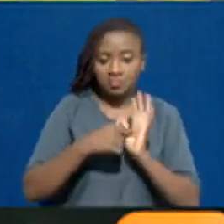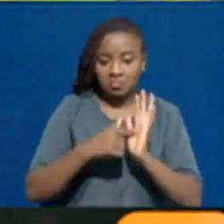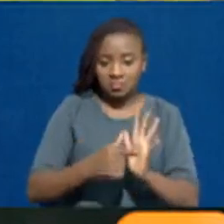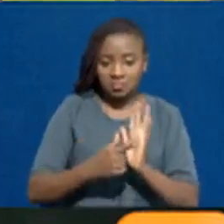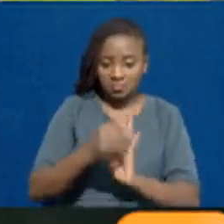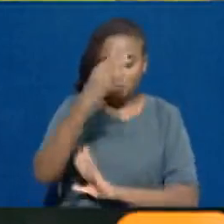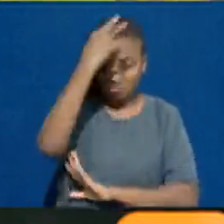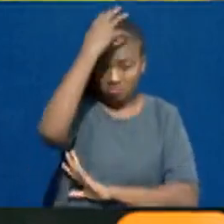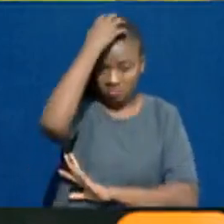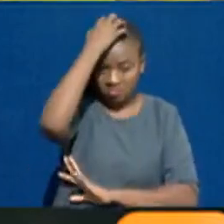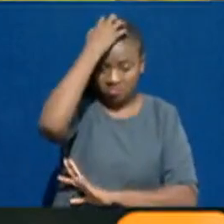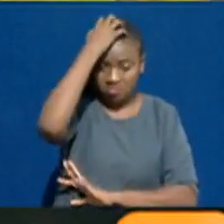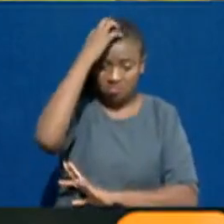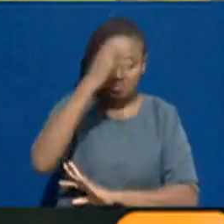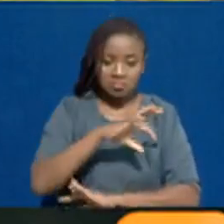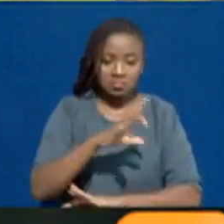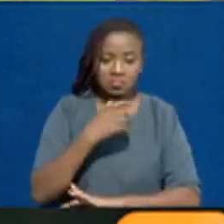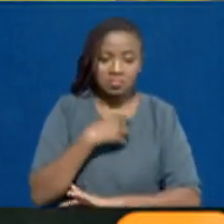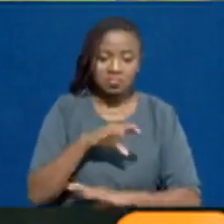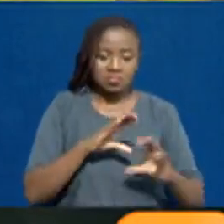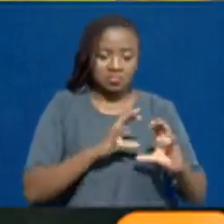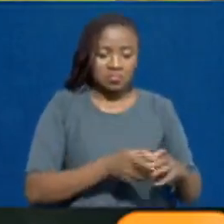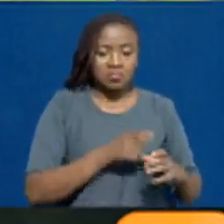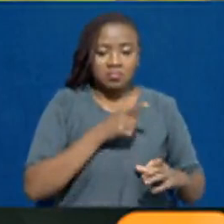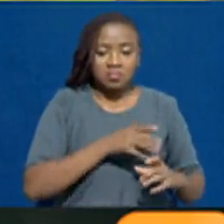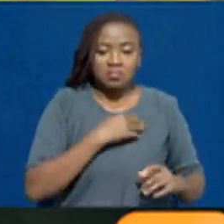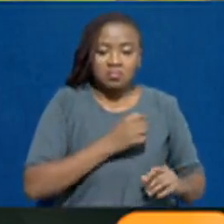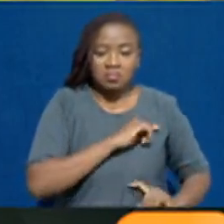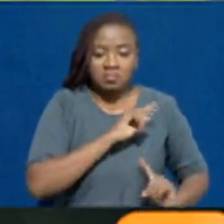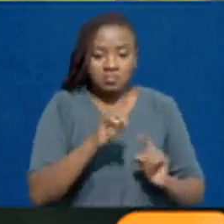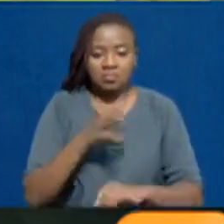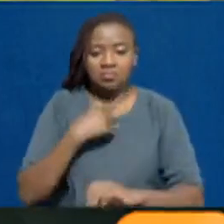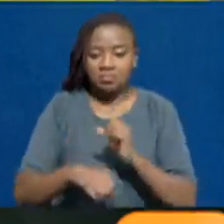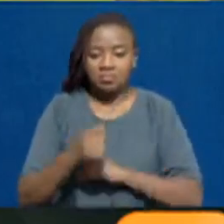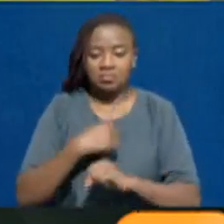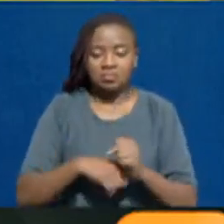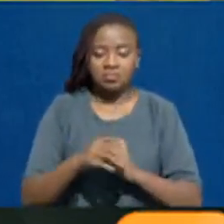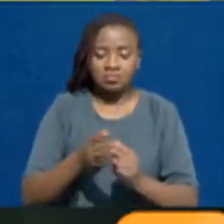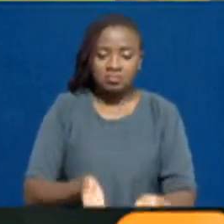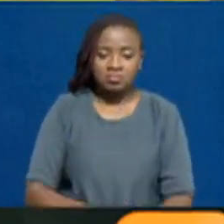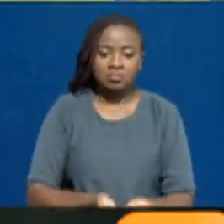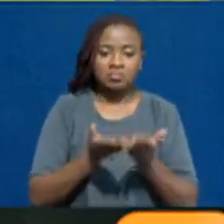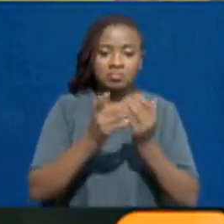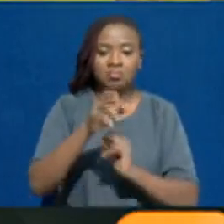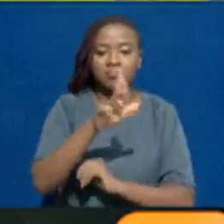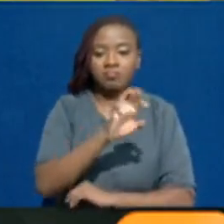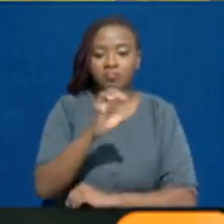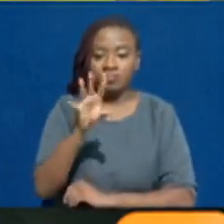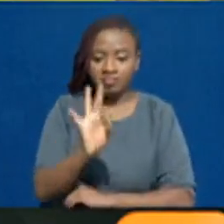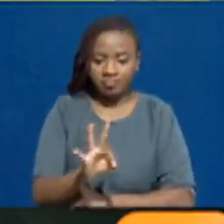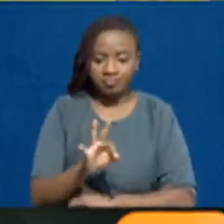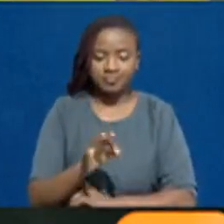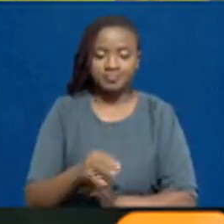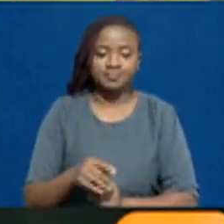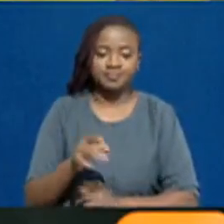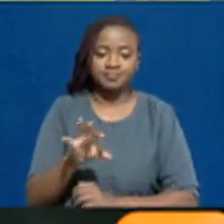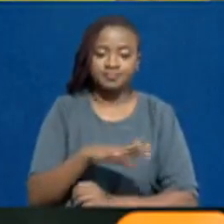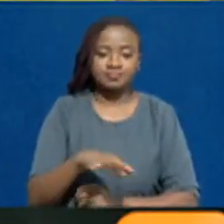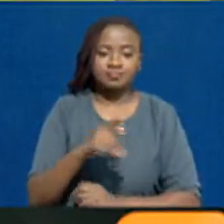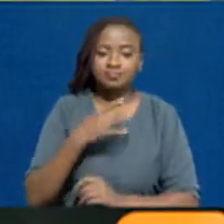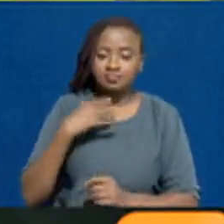Northern Rangelands Trust has embarked on the restoration of artificial coral reefs in the Indian Ocean,